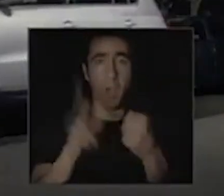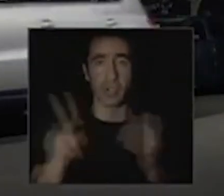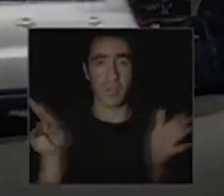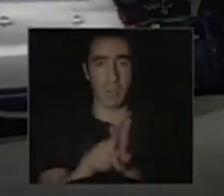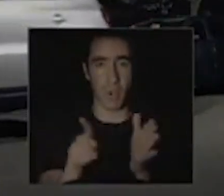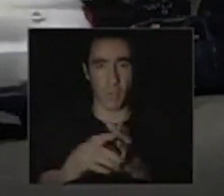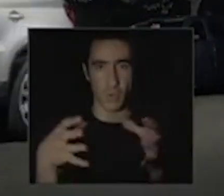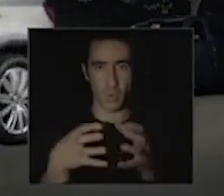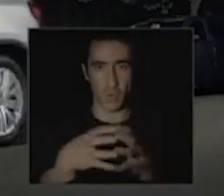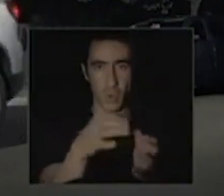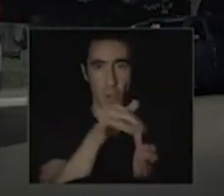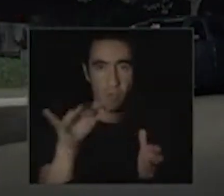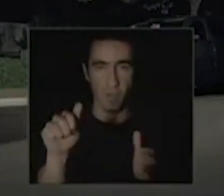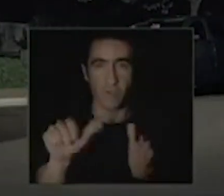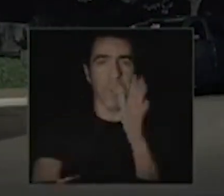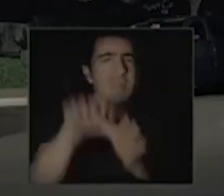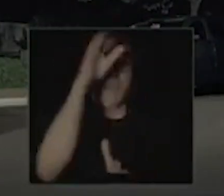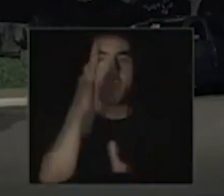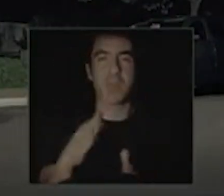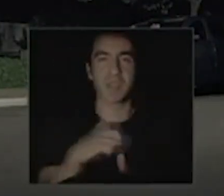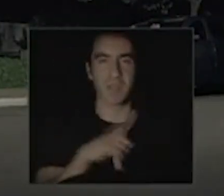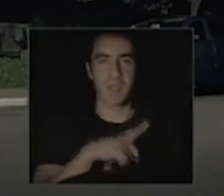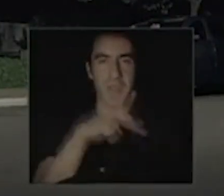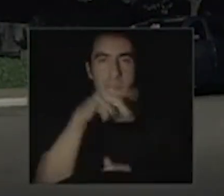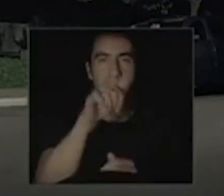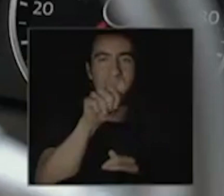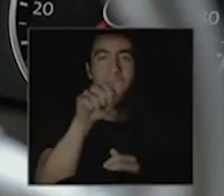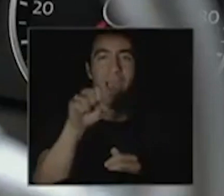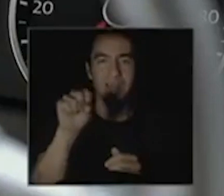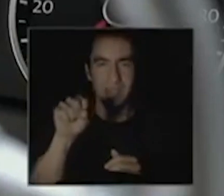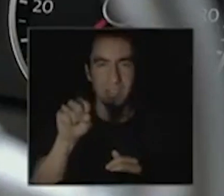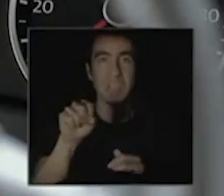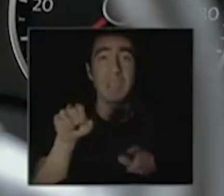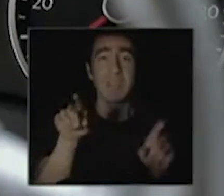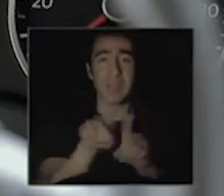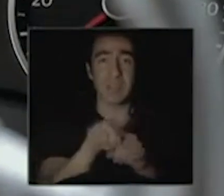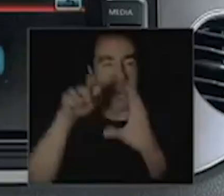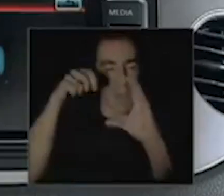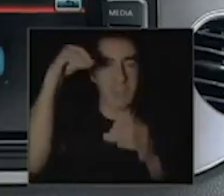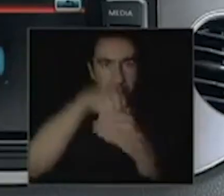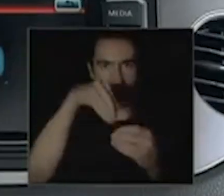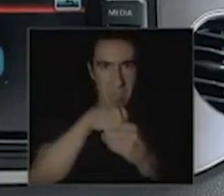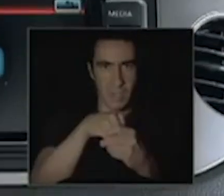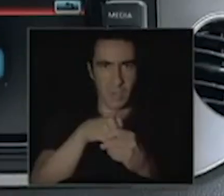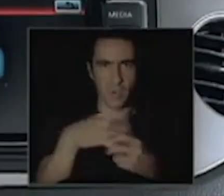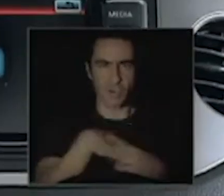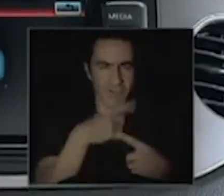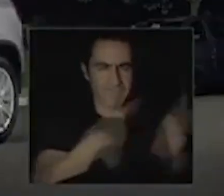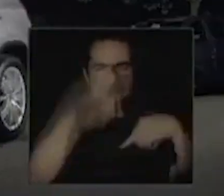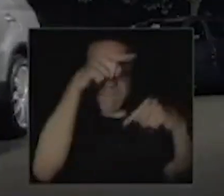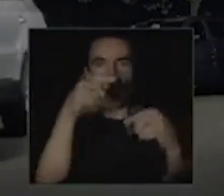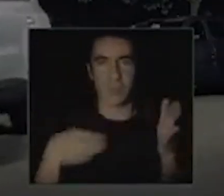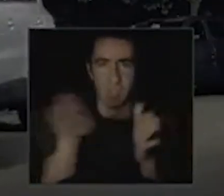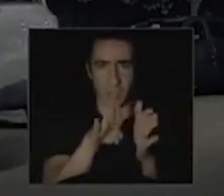The Tig One has always stood out among off-road cars, and is now the first vehicle in the country to feature park assist and a built-in camera.